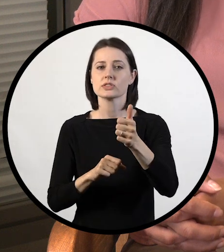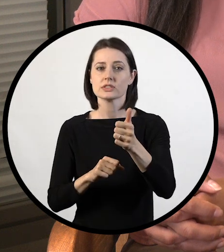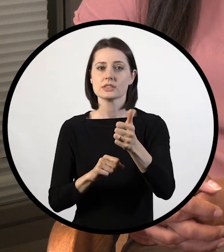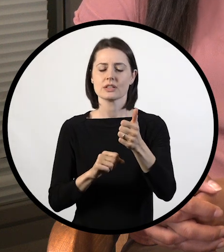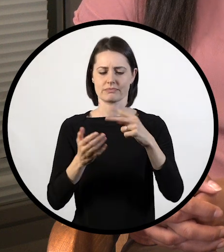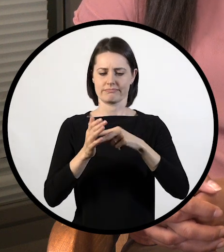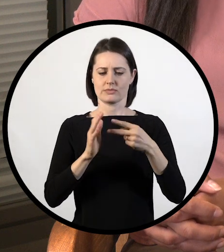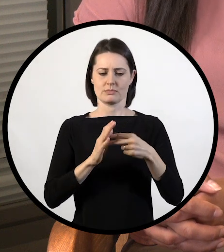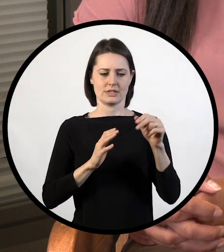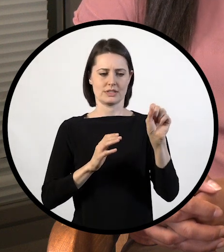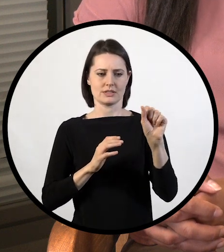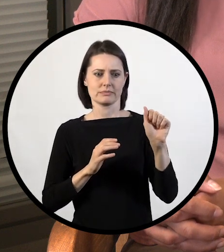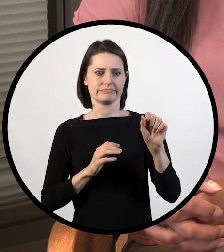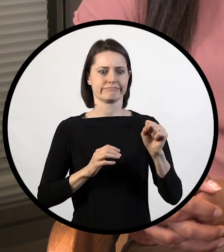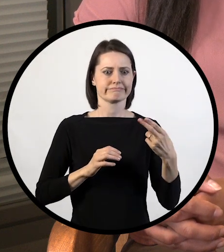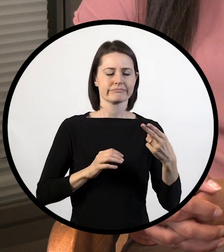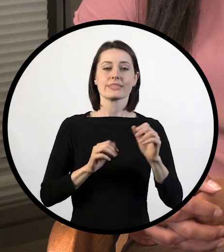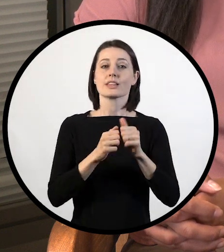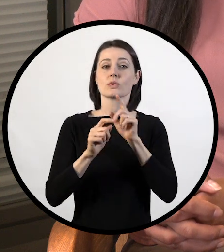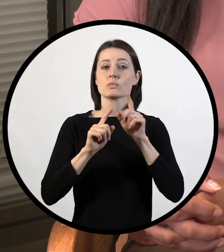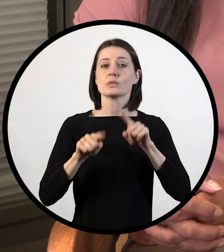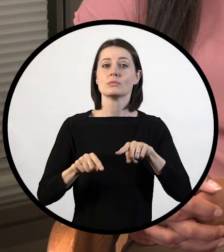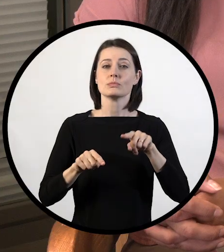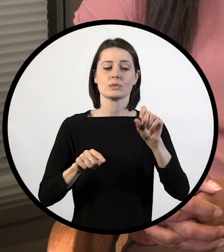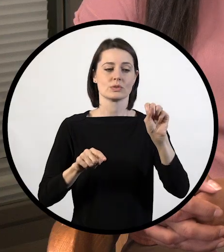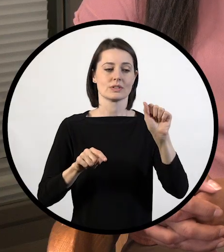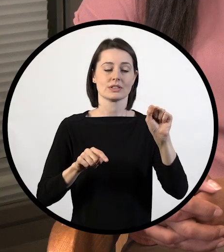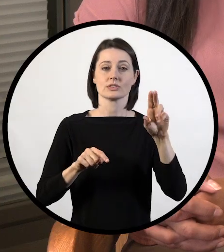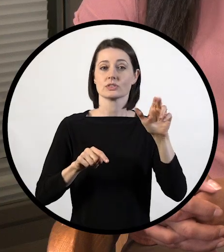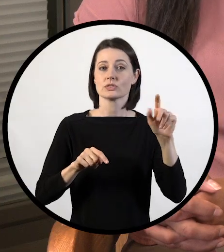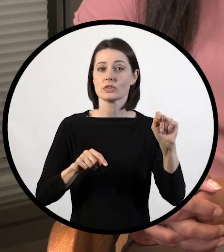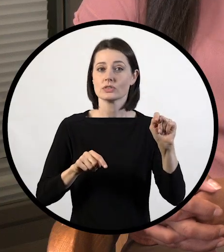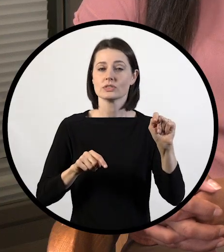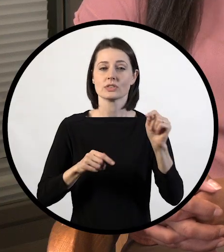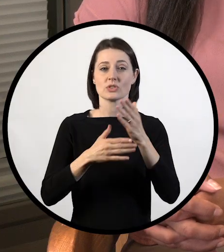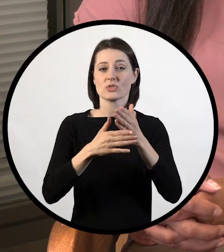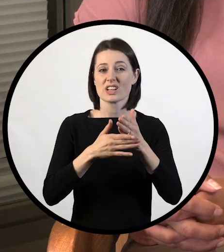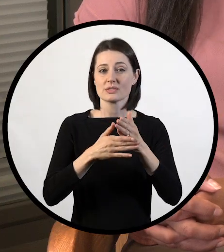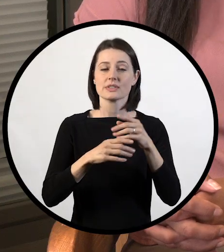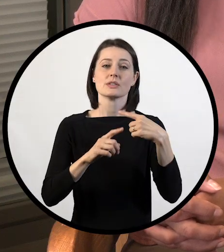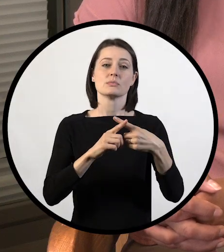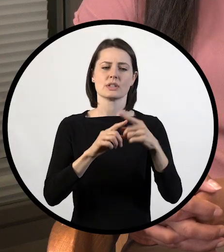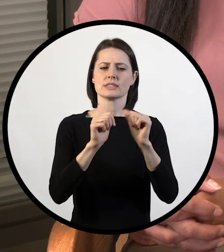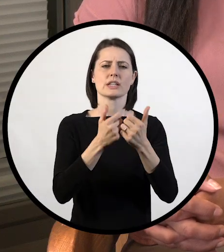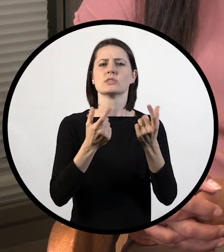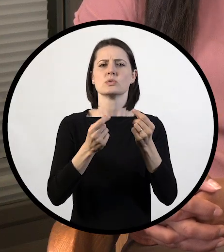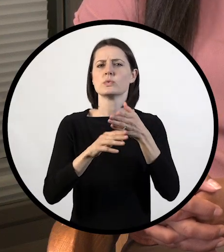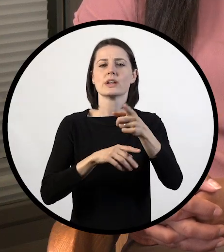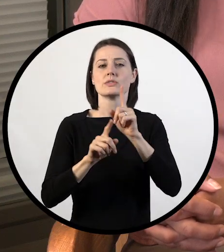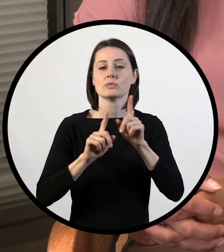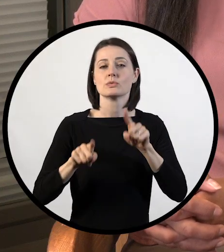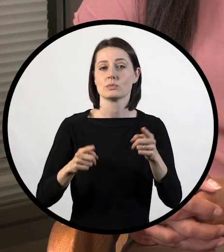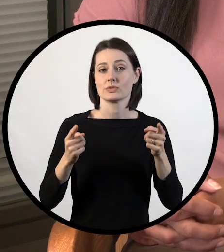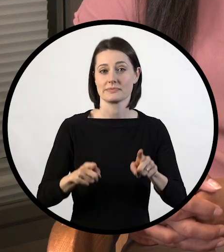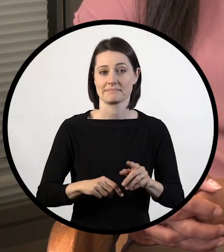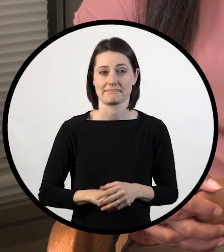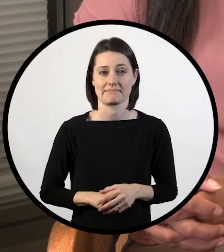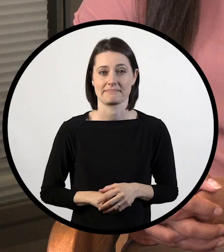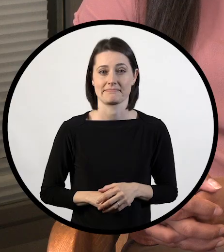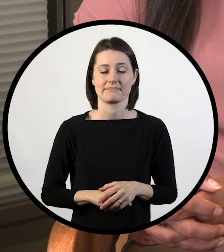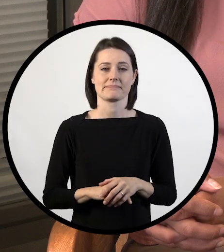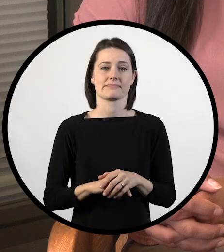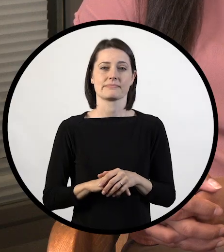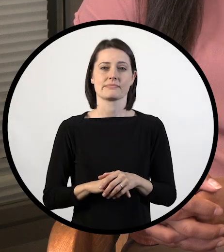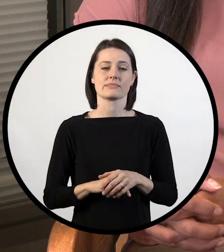protect yourself, the definitions of sexual abuse and harassment, how to report assault and harassment, and what the agency will do after